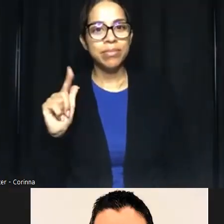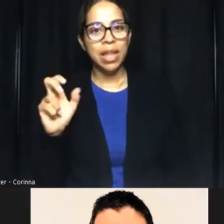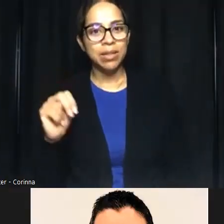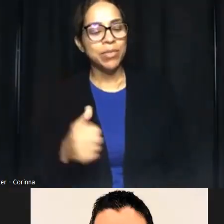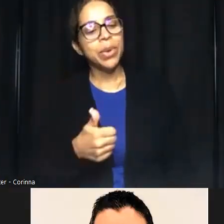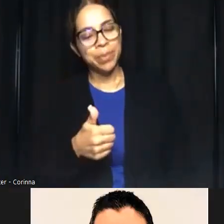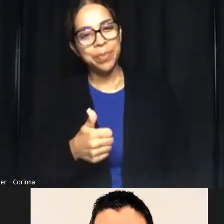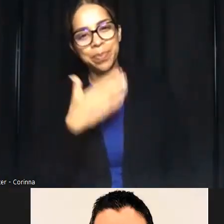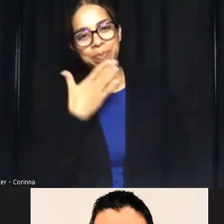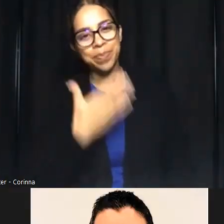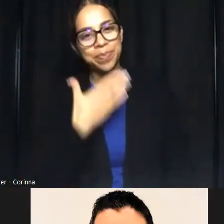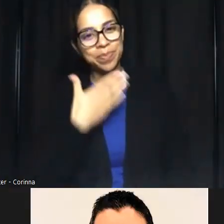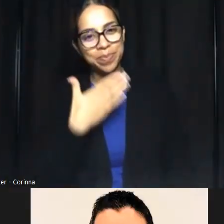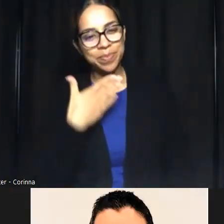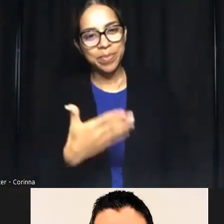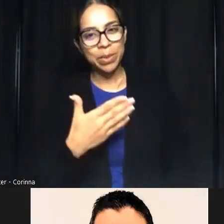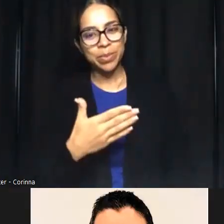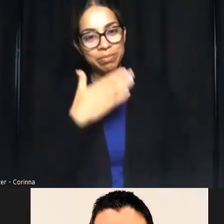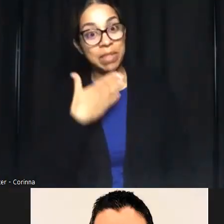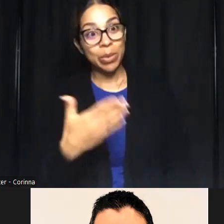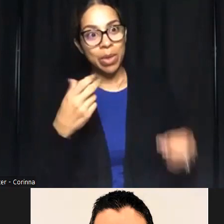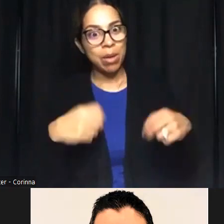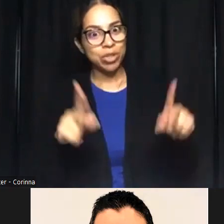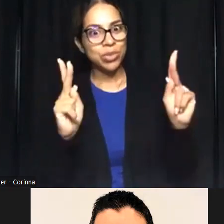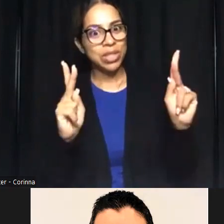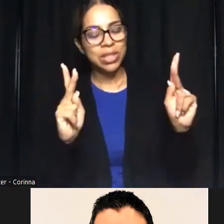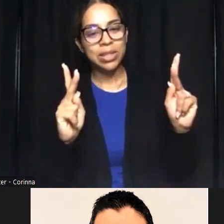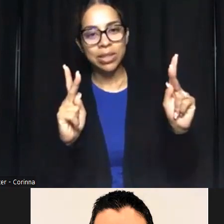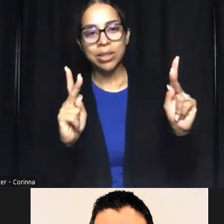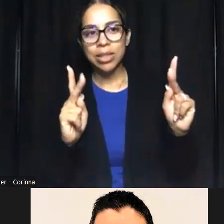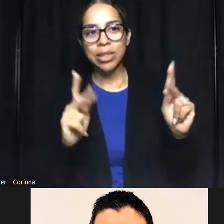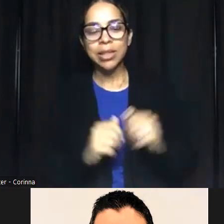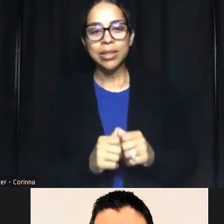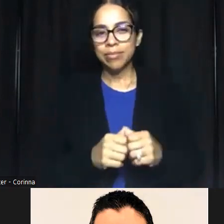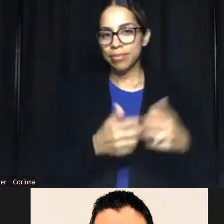Yeah, we appreciate the opportunity. I